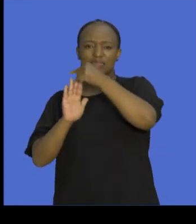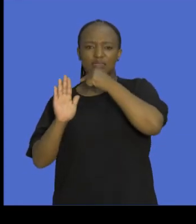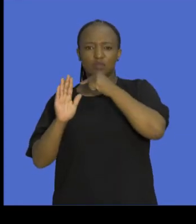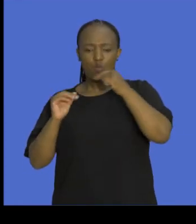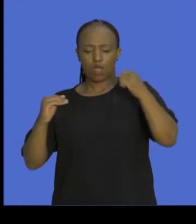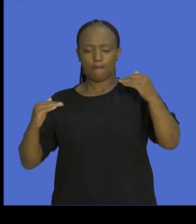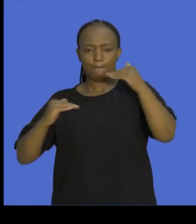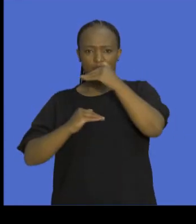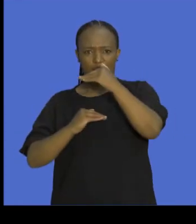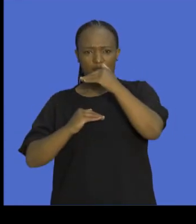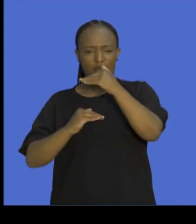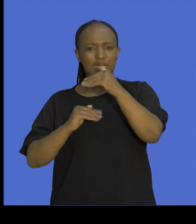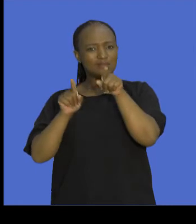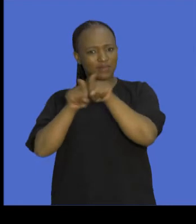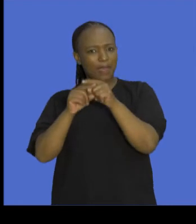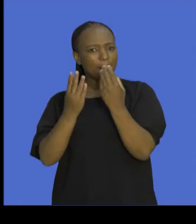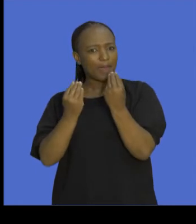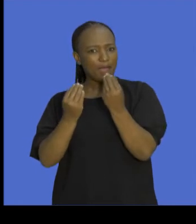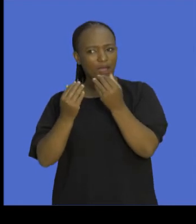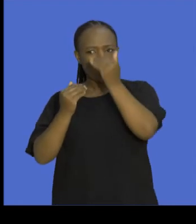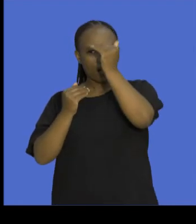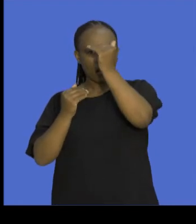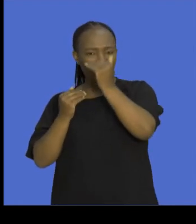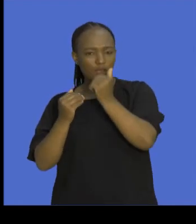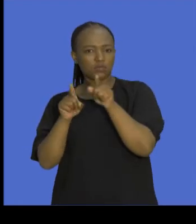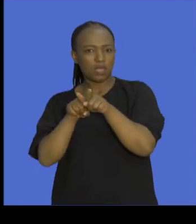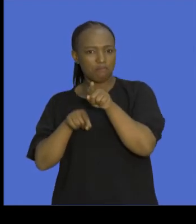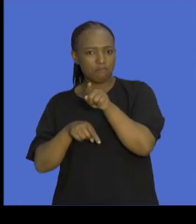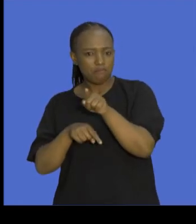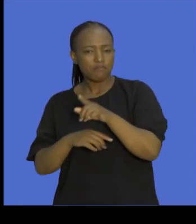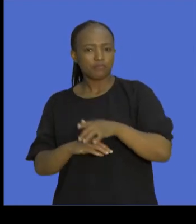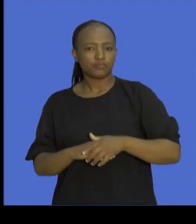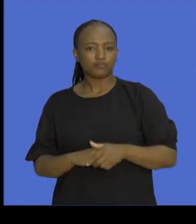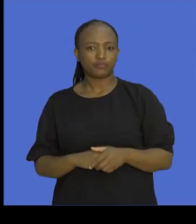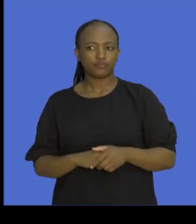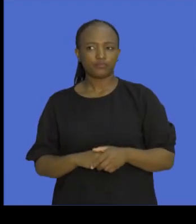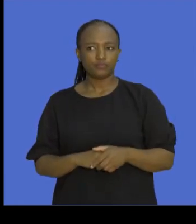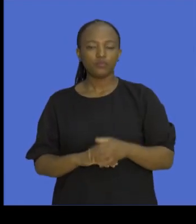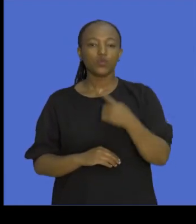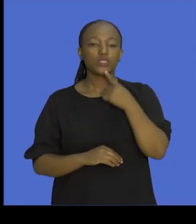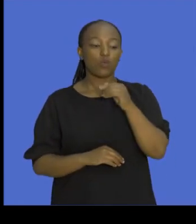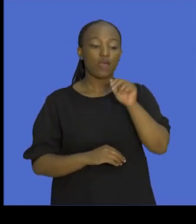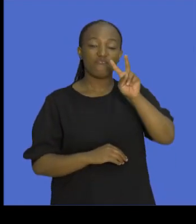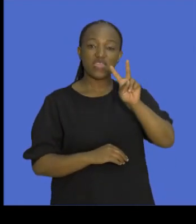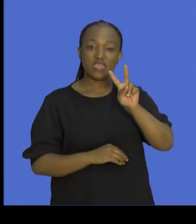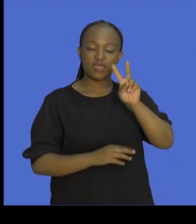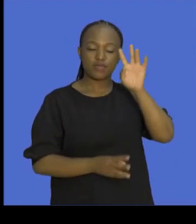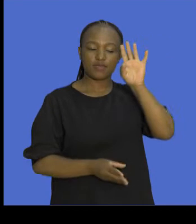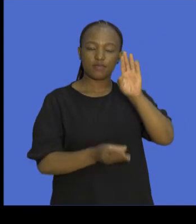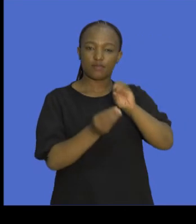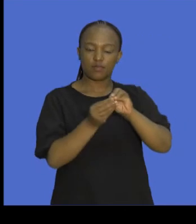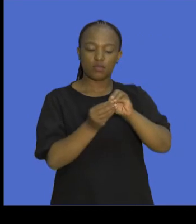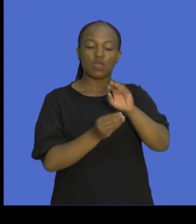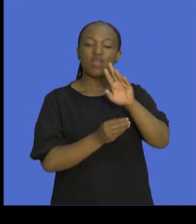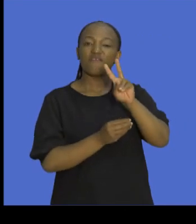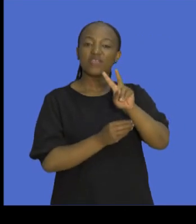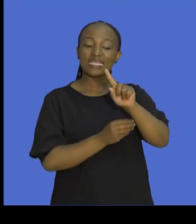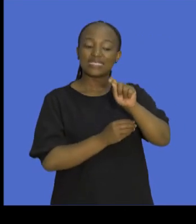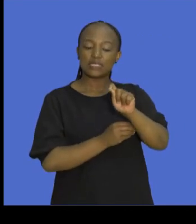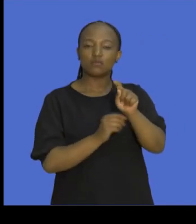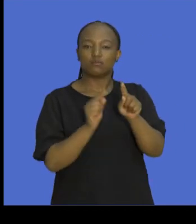parallel. There is a pattern or a trend that we kind of pick up there. We are saying that V total is equals